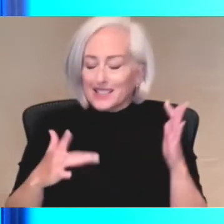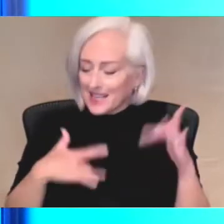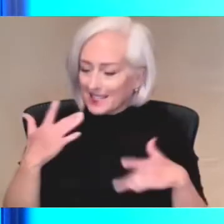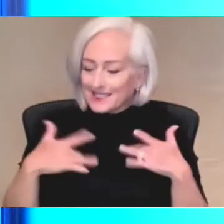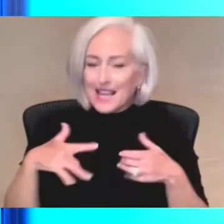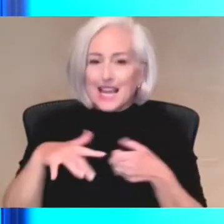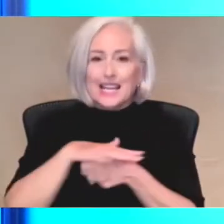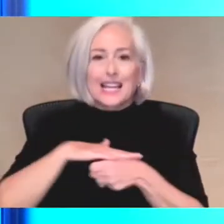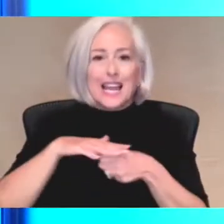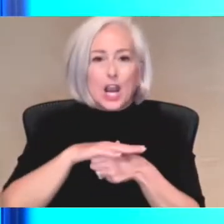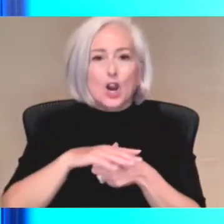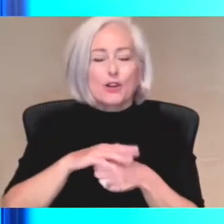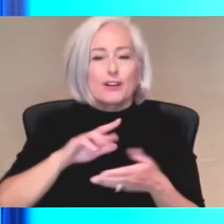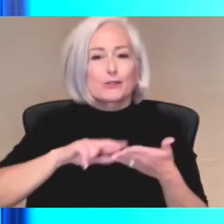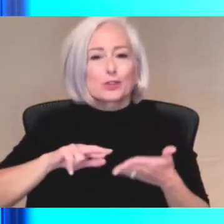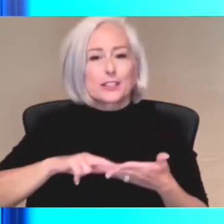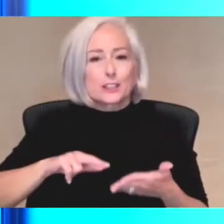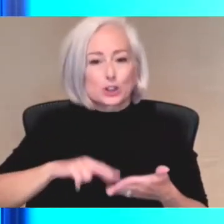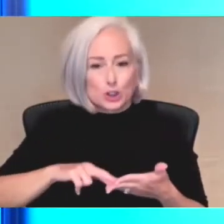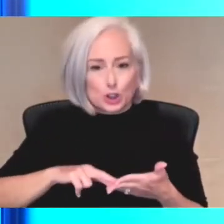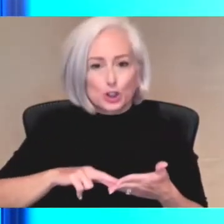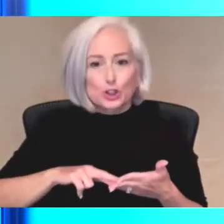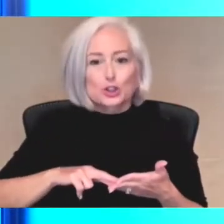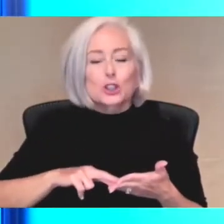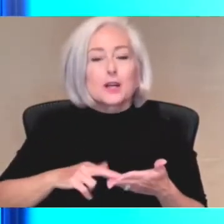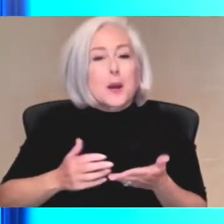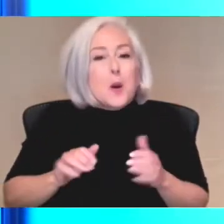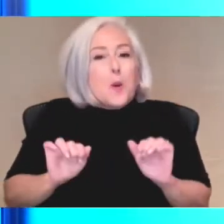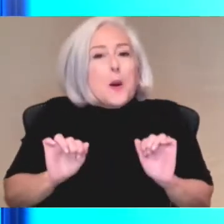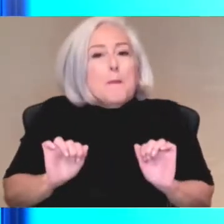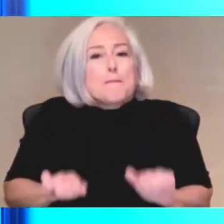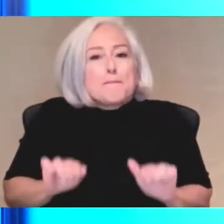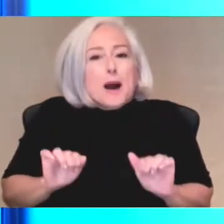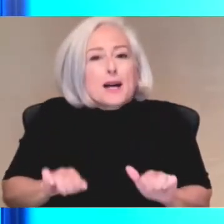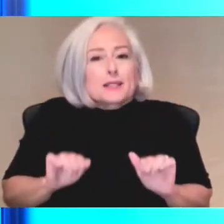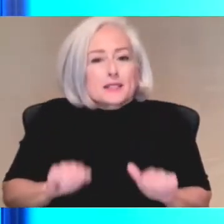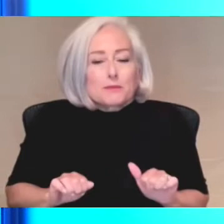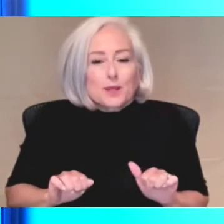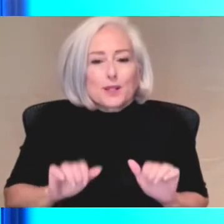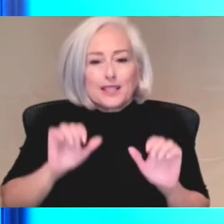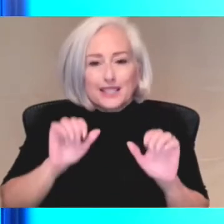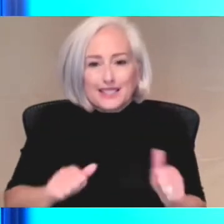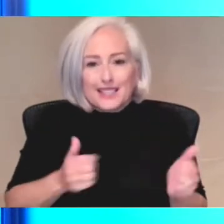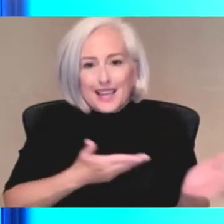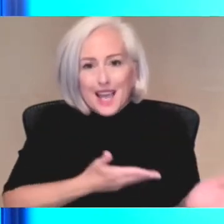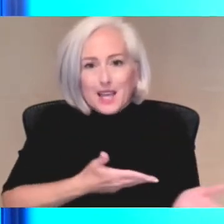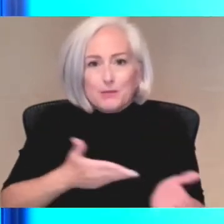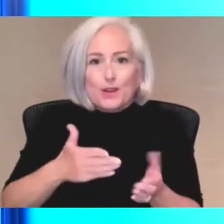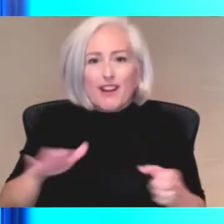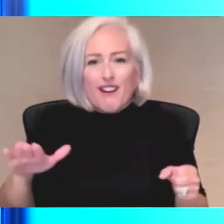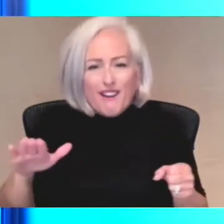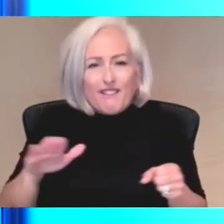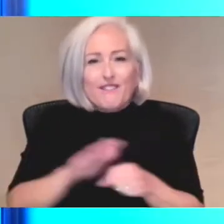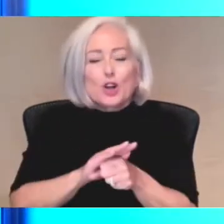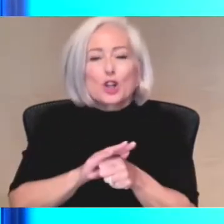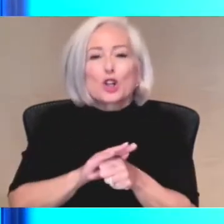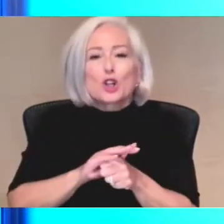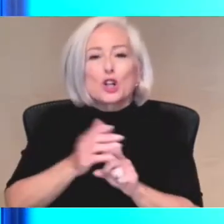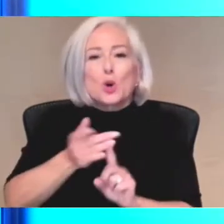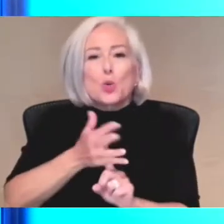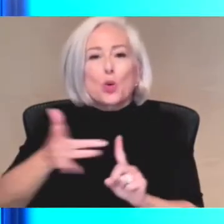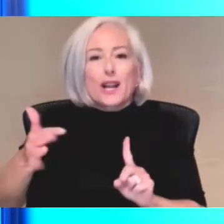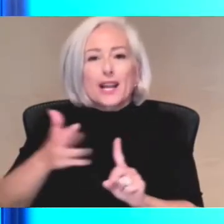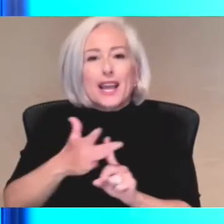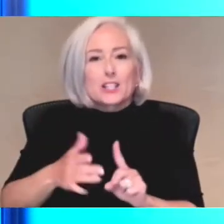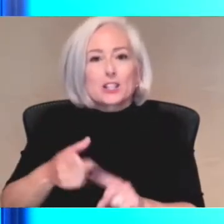where we may potentially be able to deliver entire courses of radiation in a single treatment or